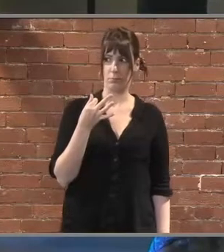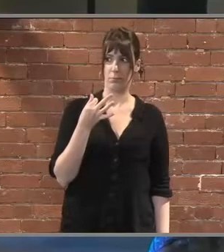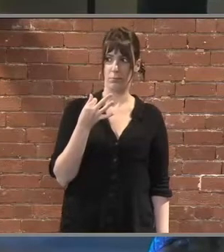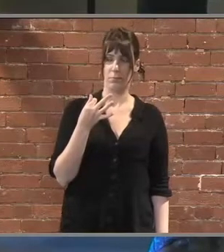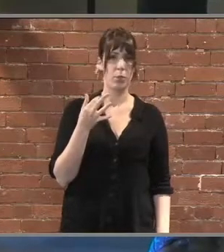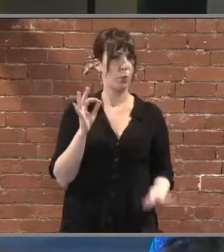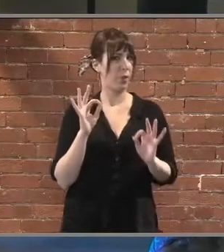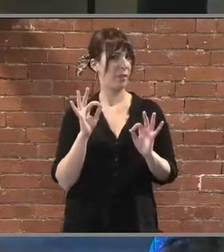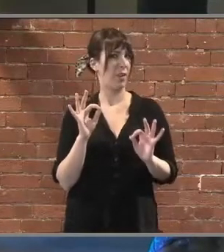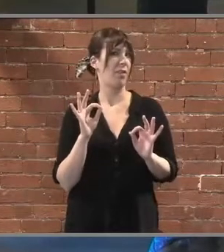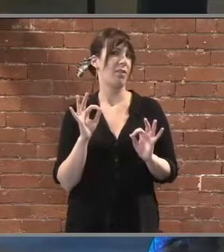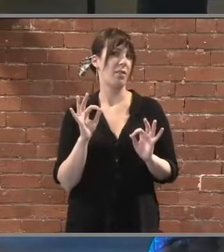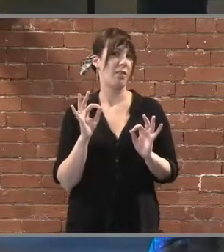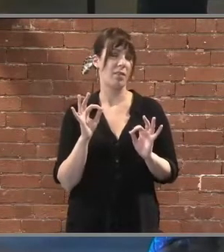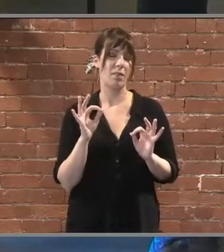perfect way to sort of,